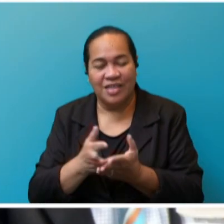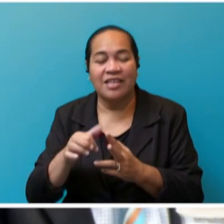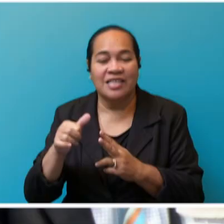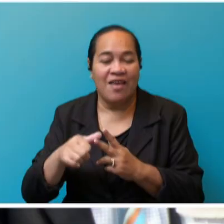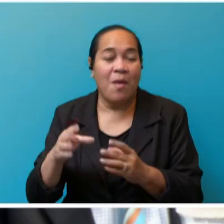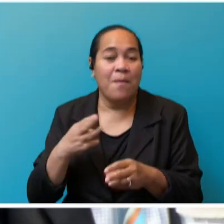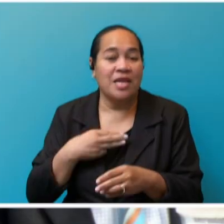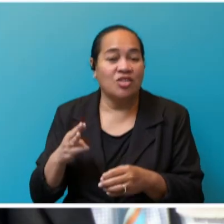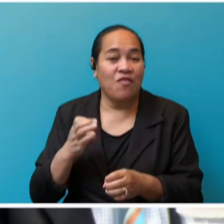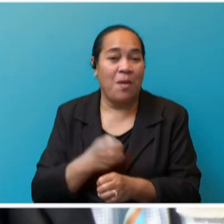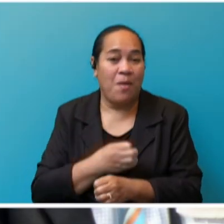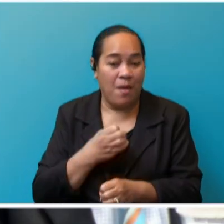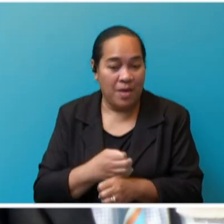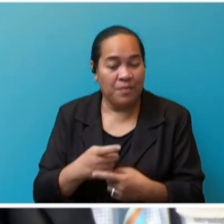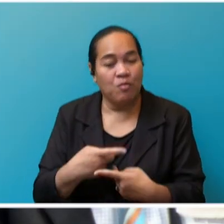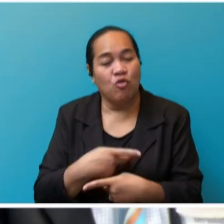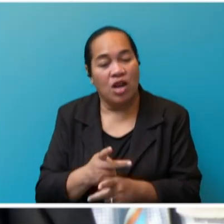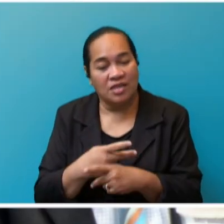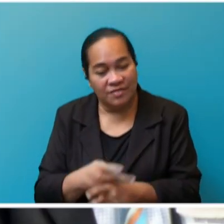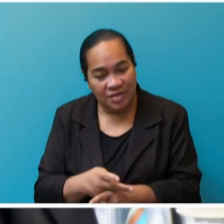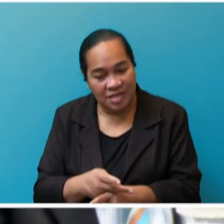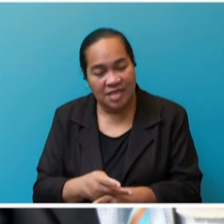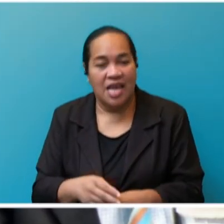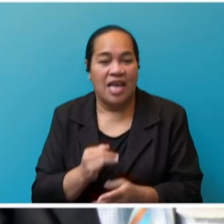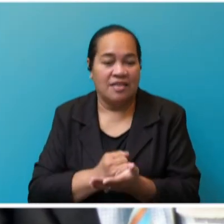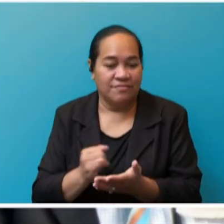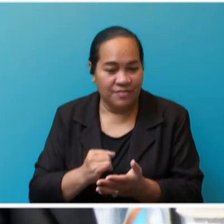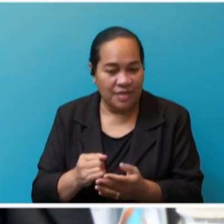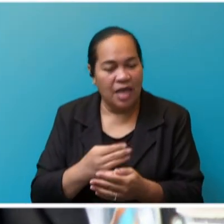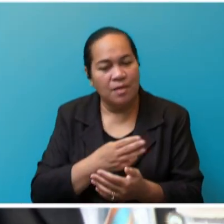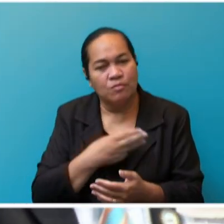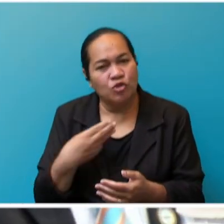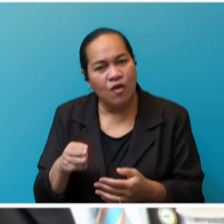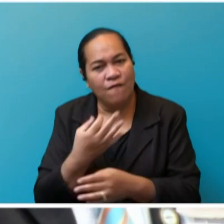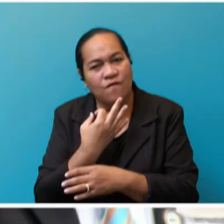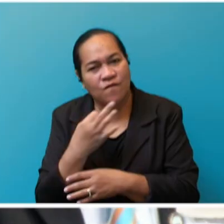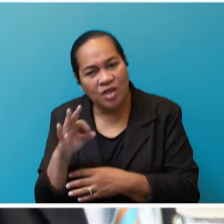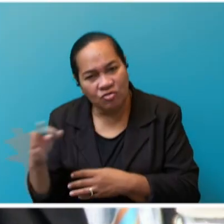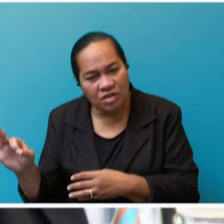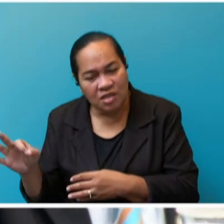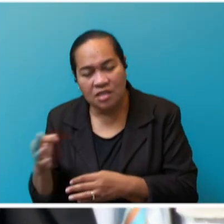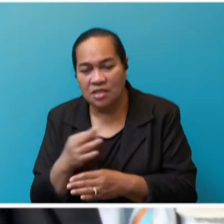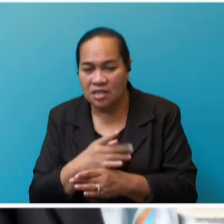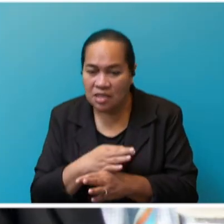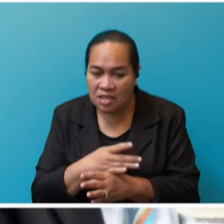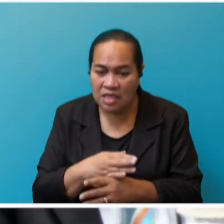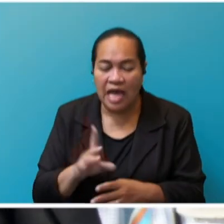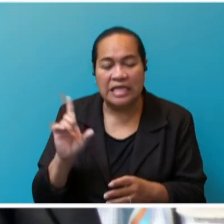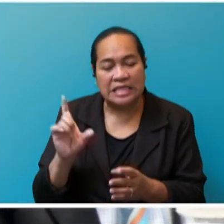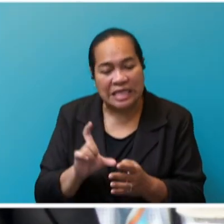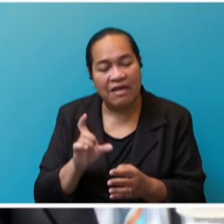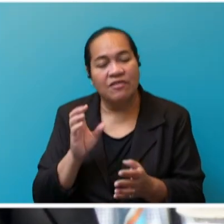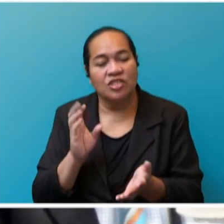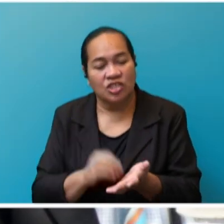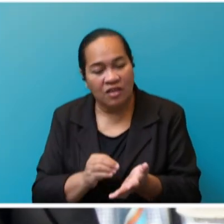Employment, Productivity and Industrial Relations, Ministry of Fisheries, Ministry of Civil Service, Ministry of Agriculture and